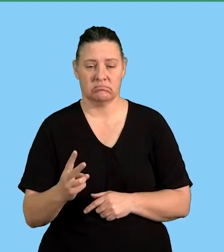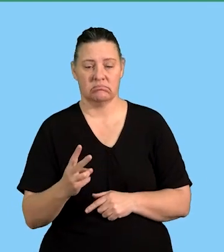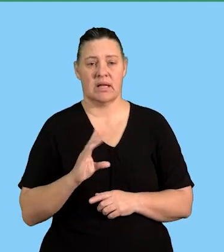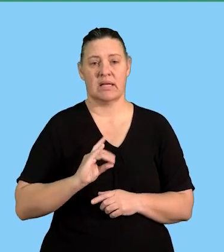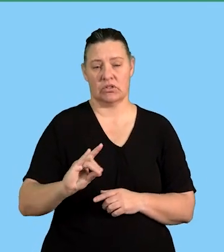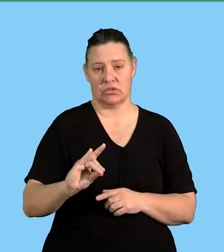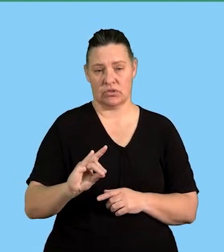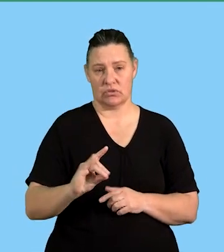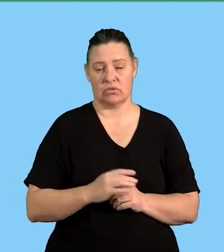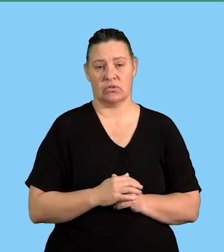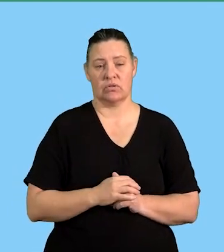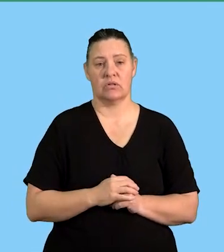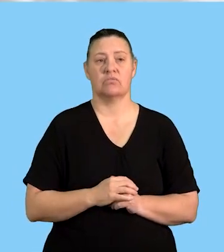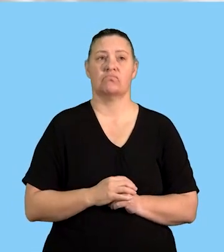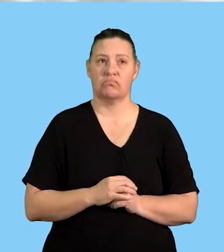converted into cash.